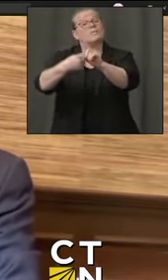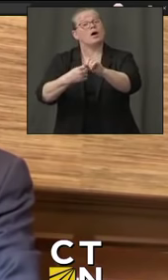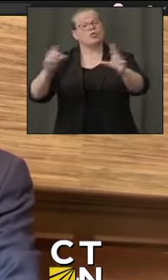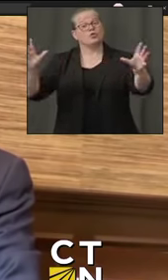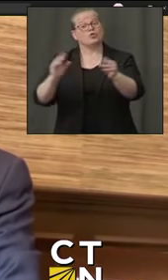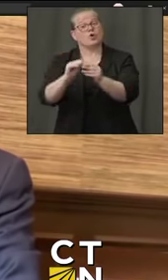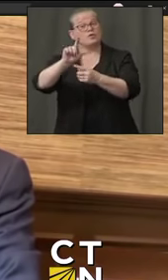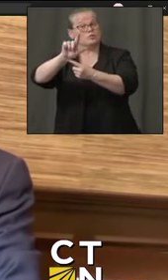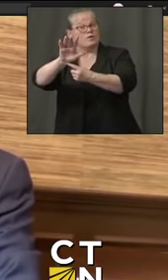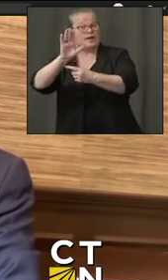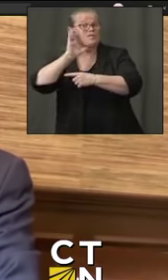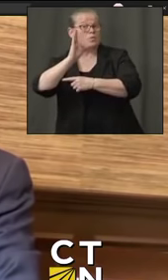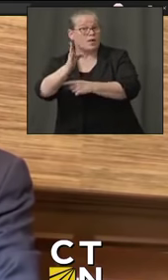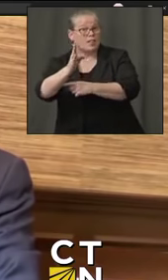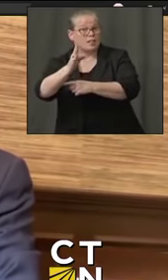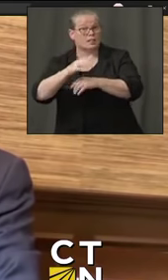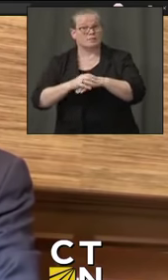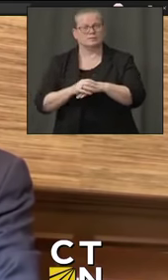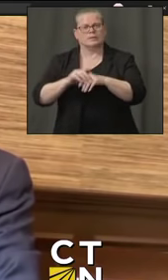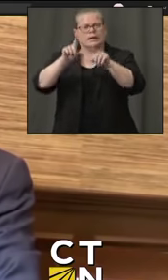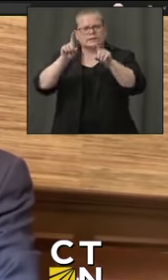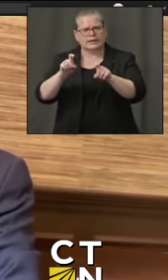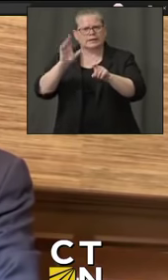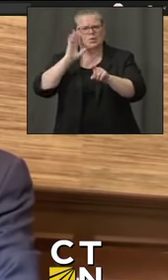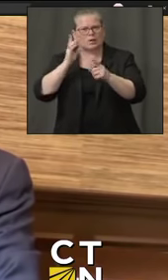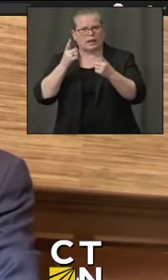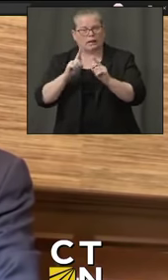place through